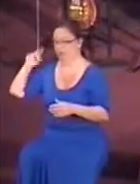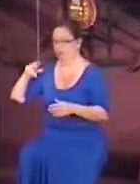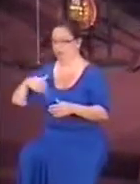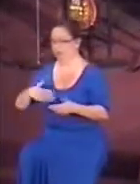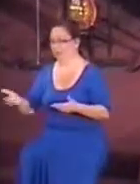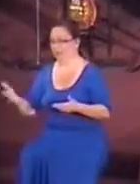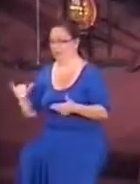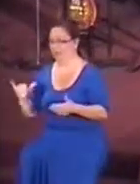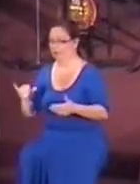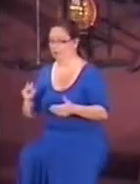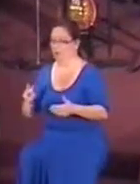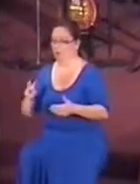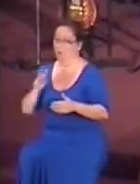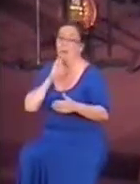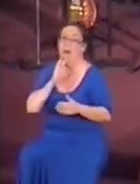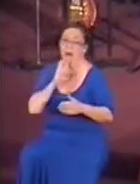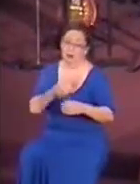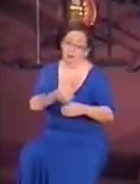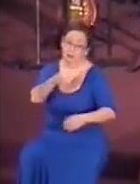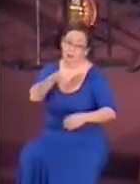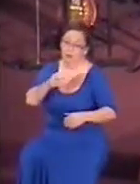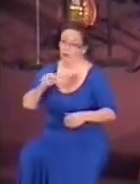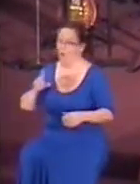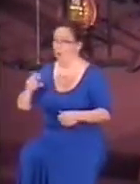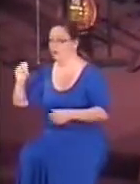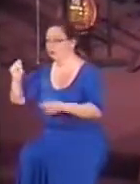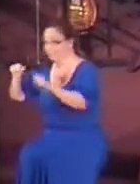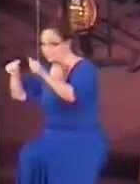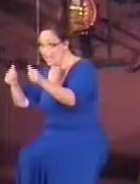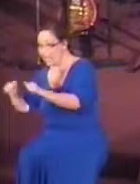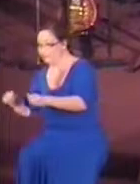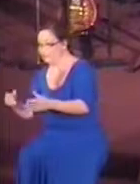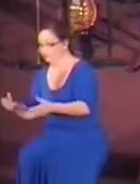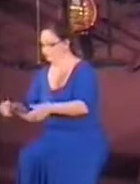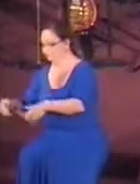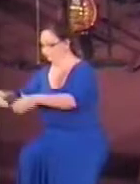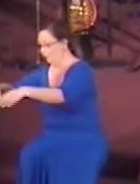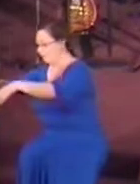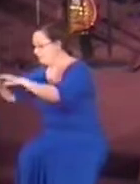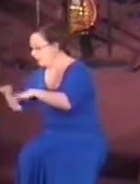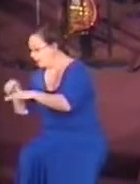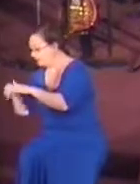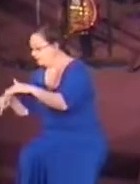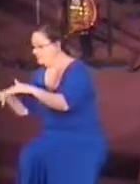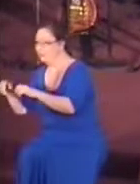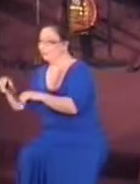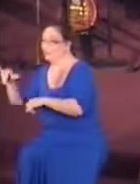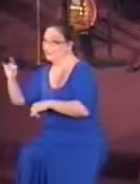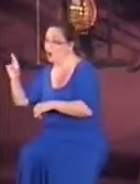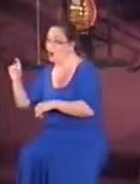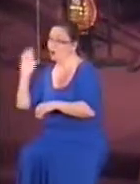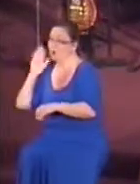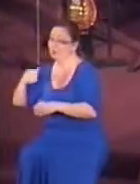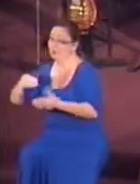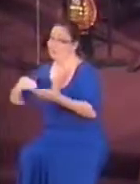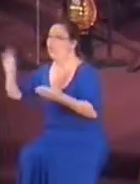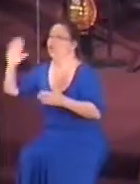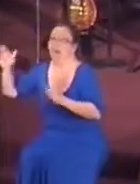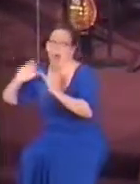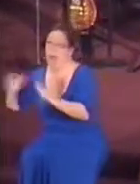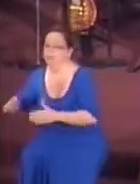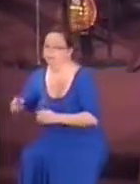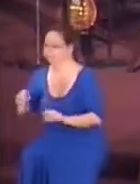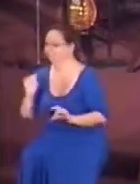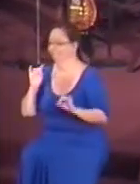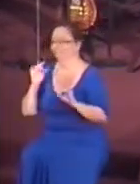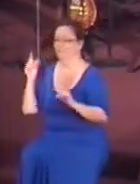miracle water. And they're like, if you take this statue and you bury it upside down inside your yard, your house will sell. All right? That stuff is complete garbage.